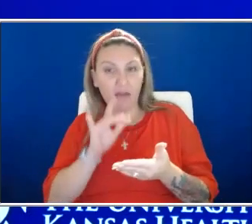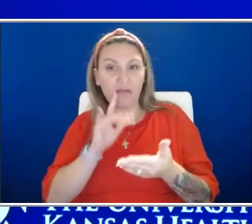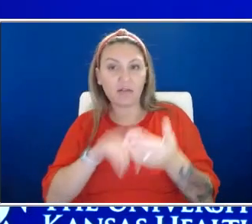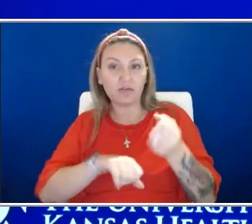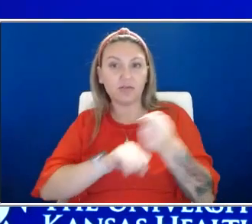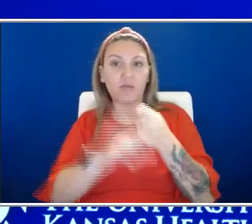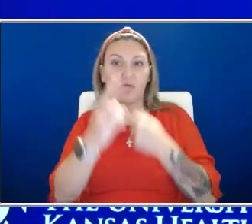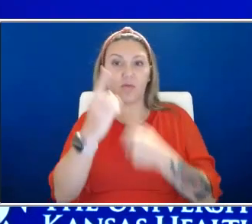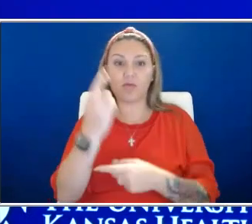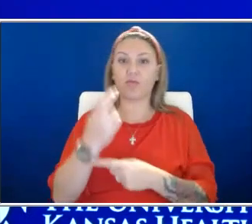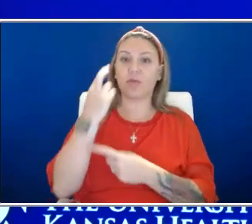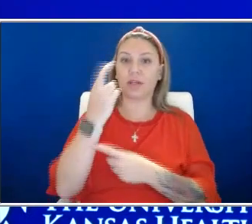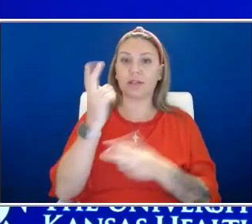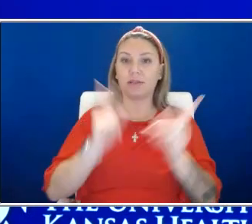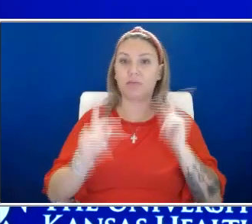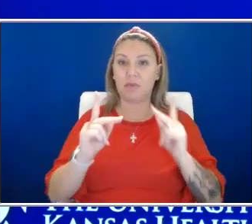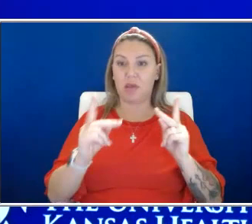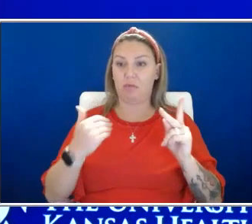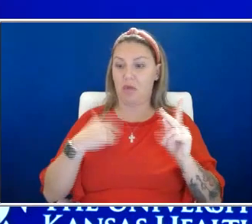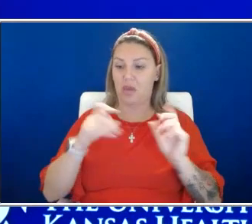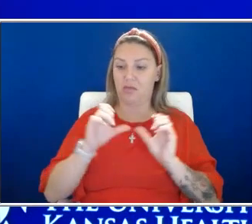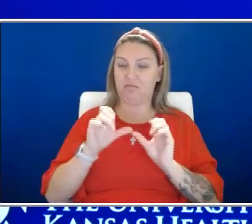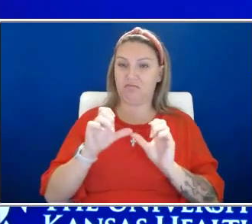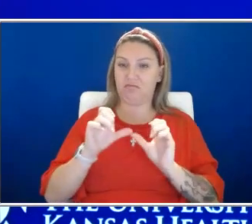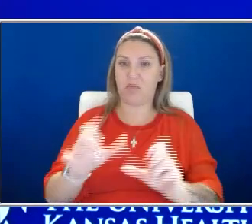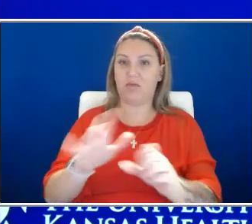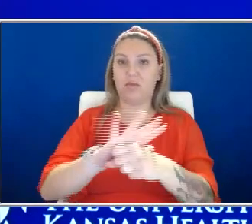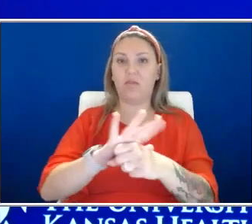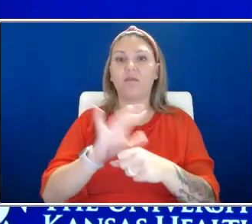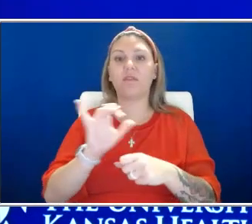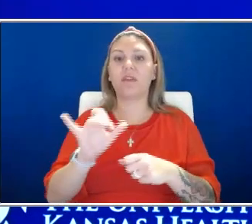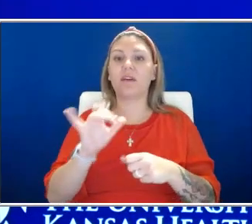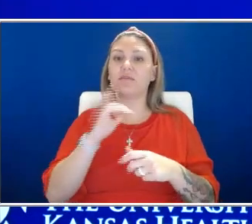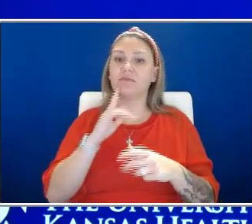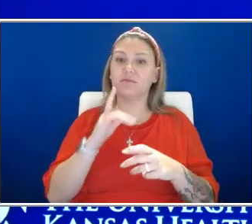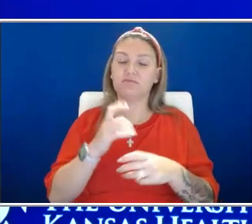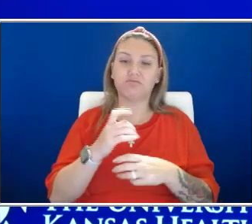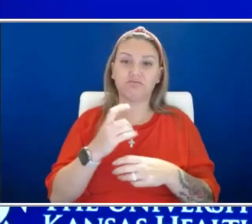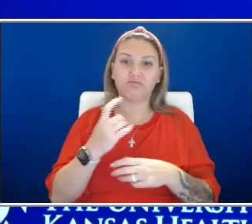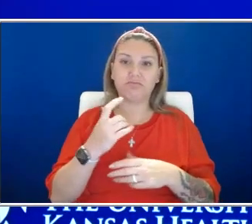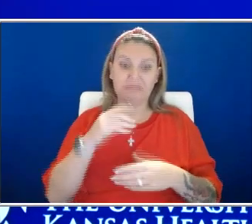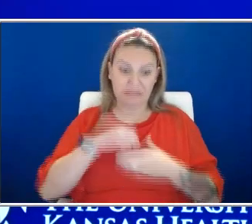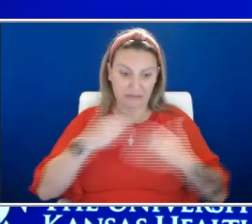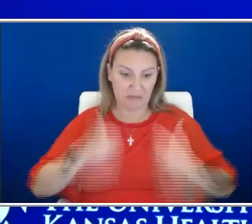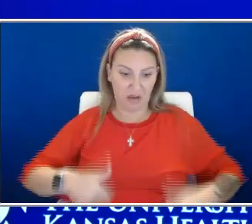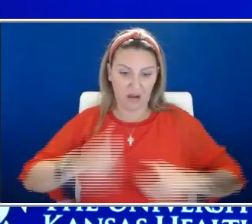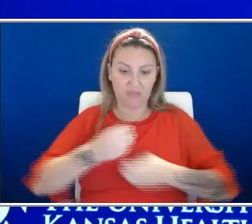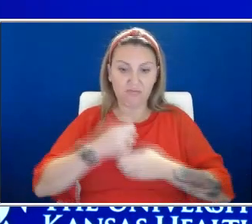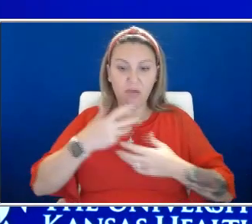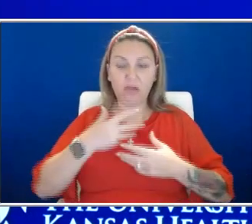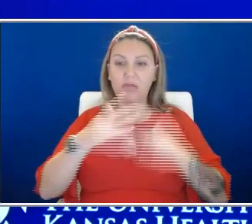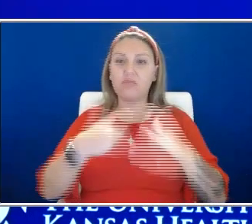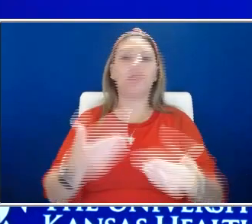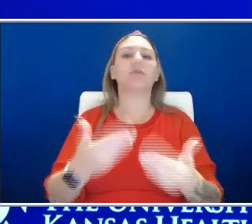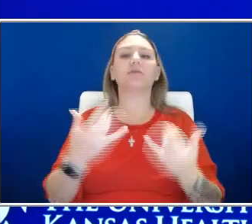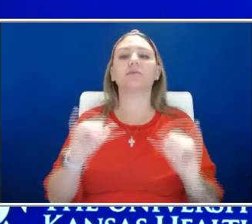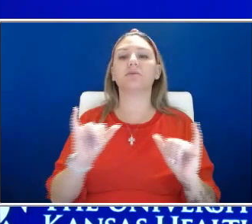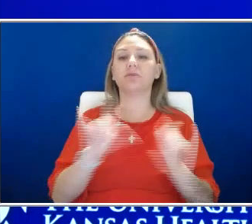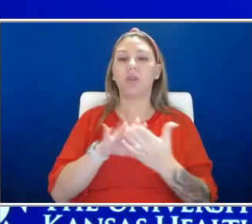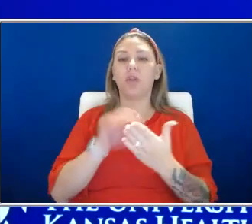think people get long COVID, and that is some sort of chronic inflammatory process. We are still trying to learn